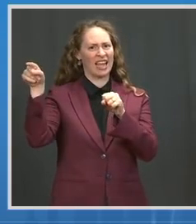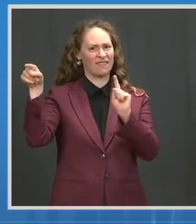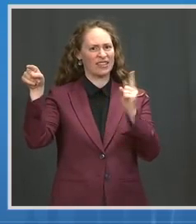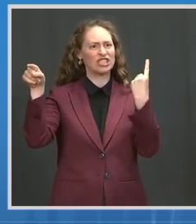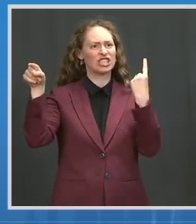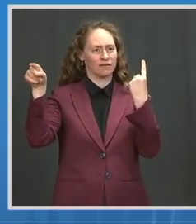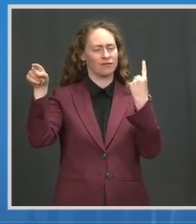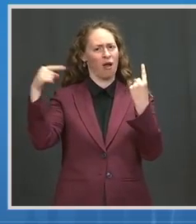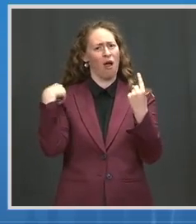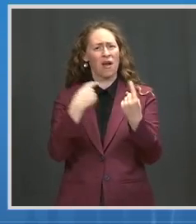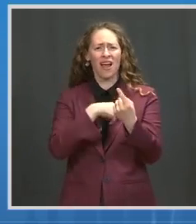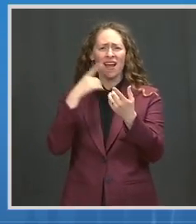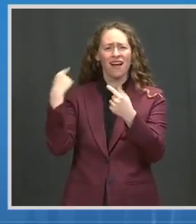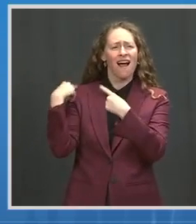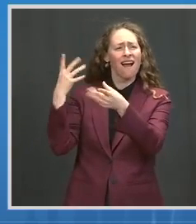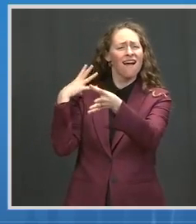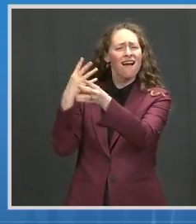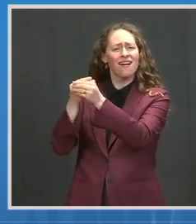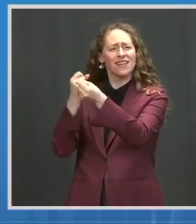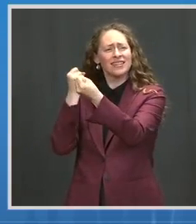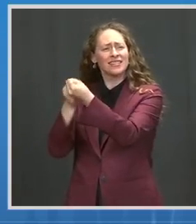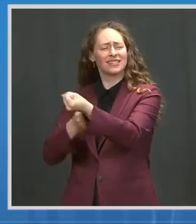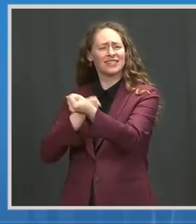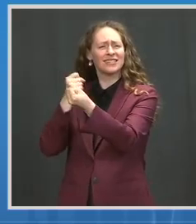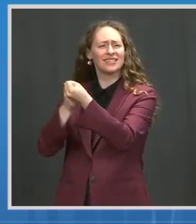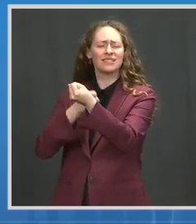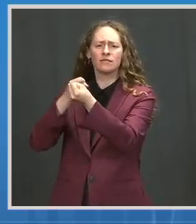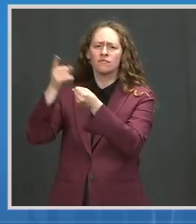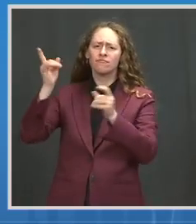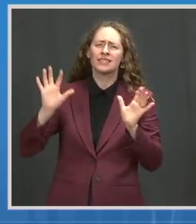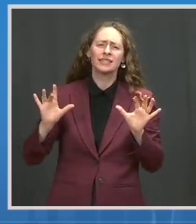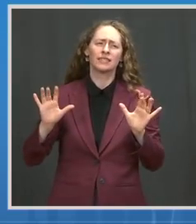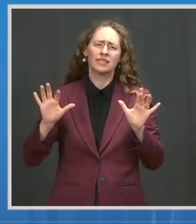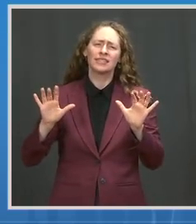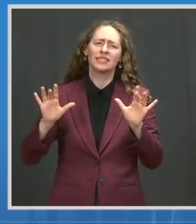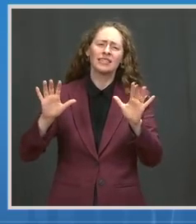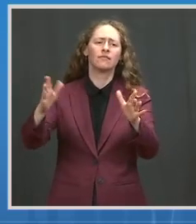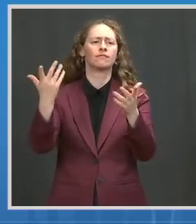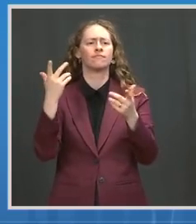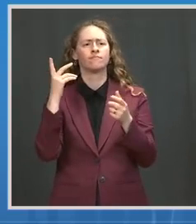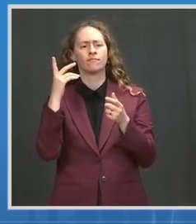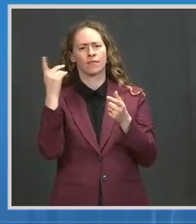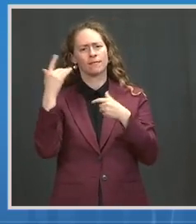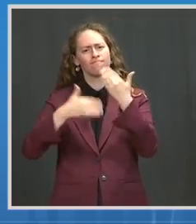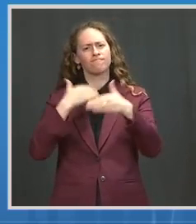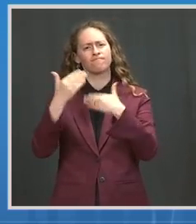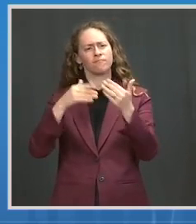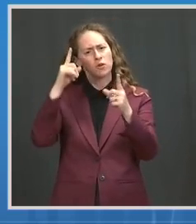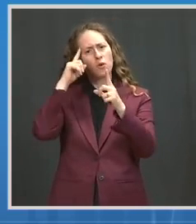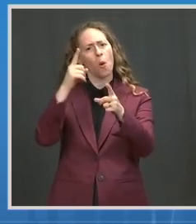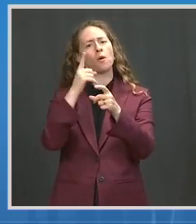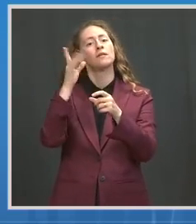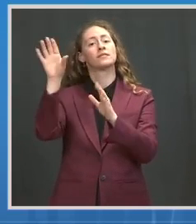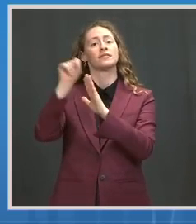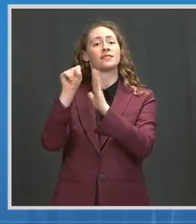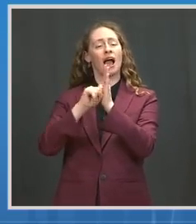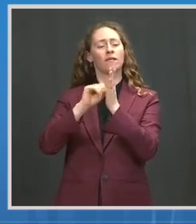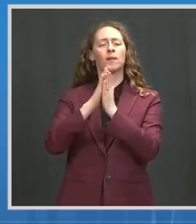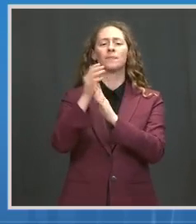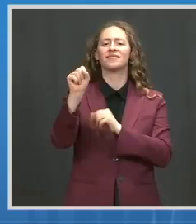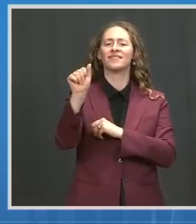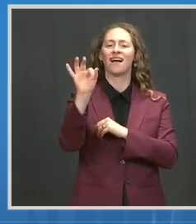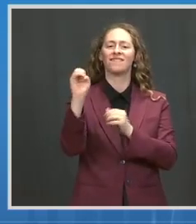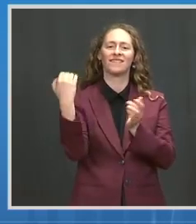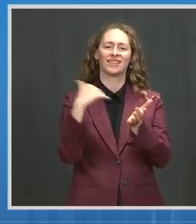actions to bring the state back in as safe a way as possible. Now, every state has the ability to do what has been done in